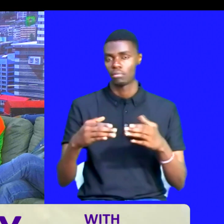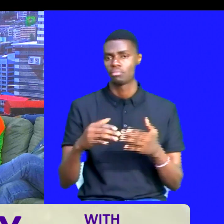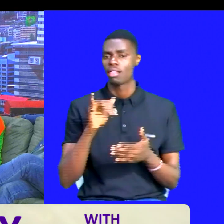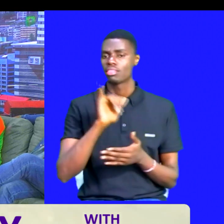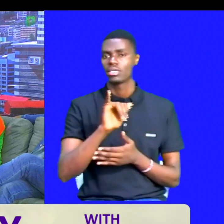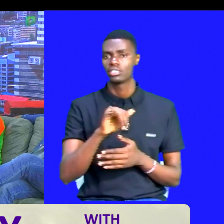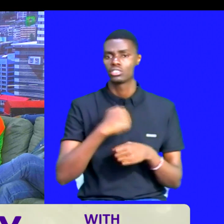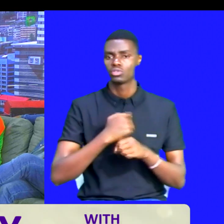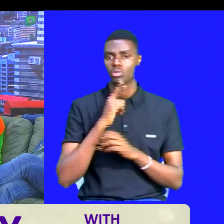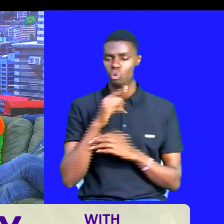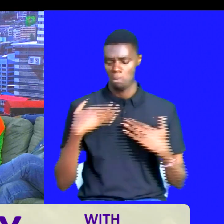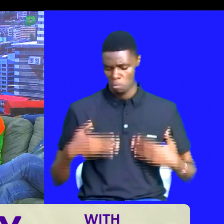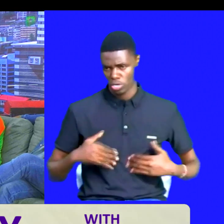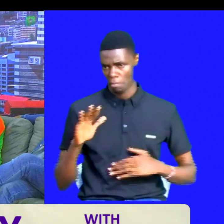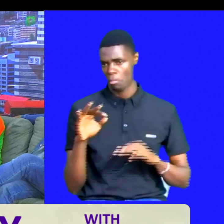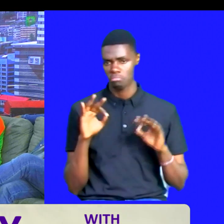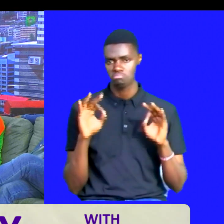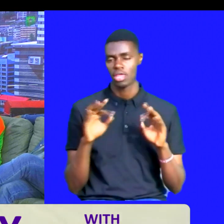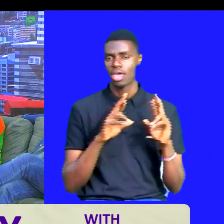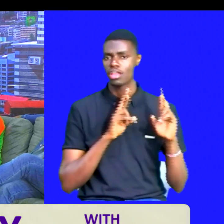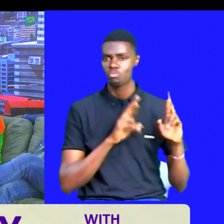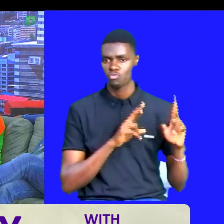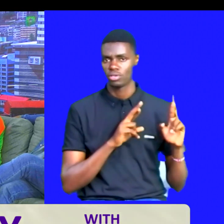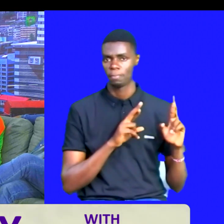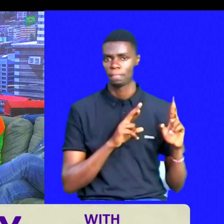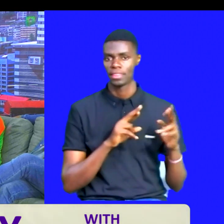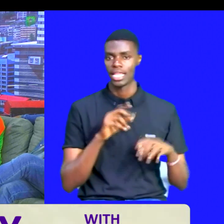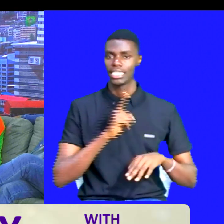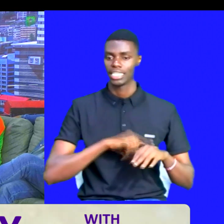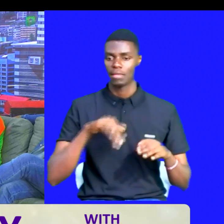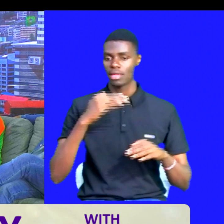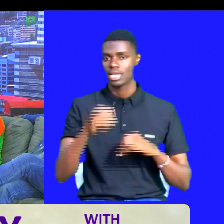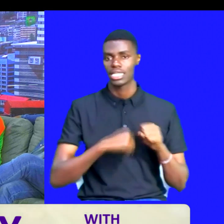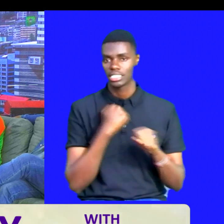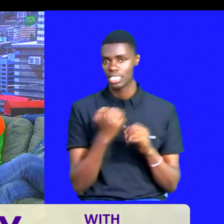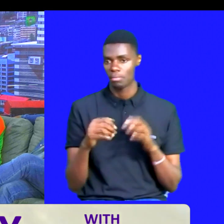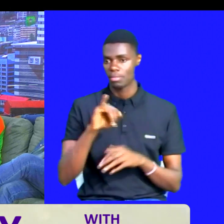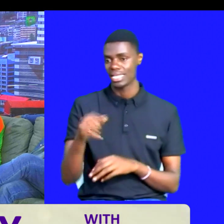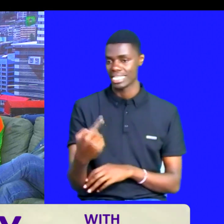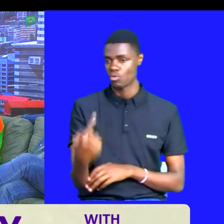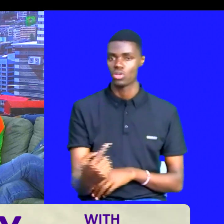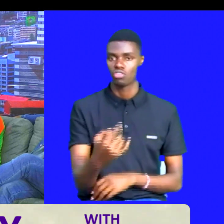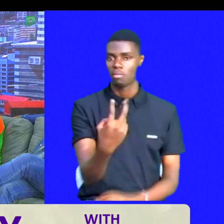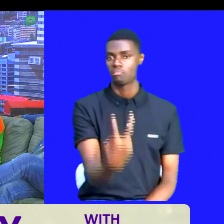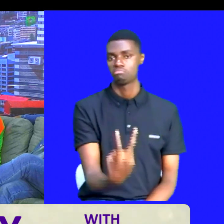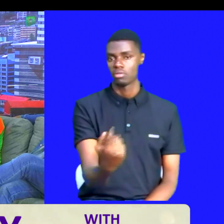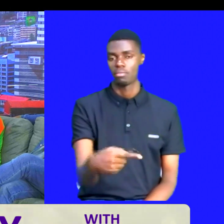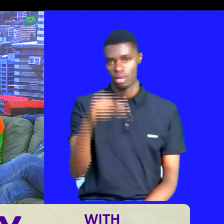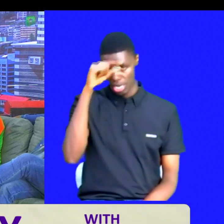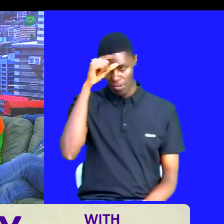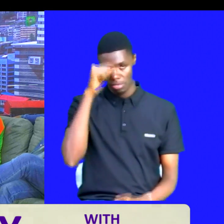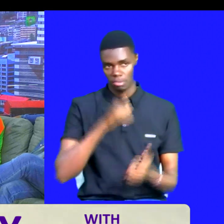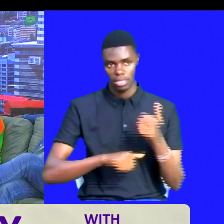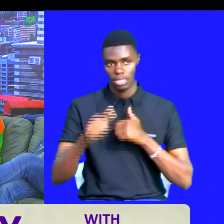and hopefully that by the time we get to next year, maybe January, February, then maybe the government will have acted